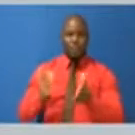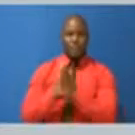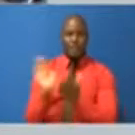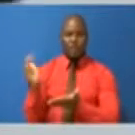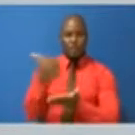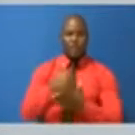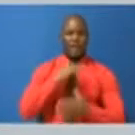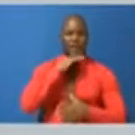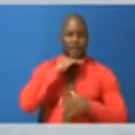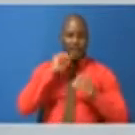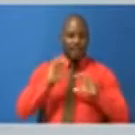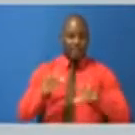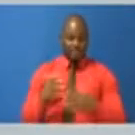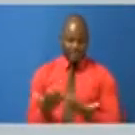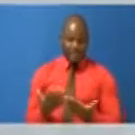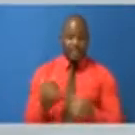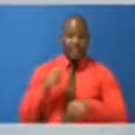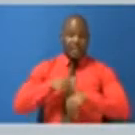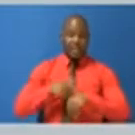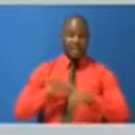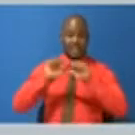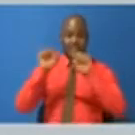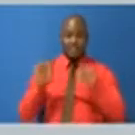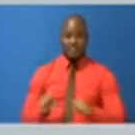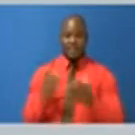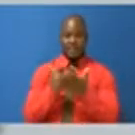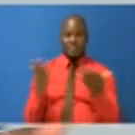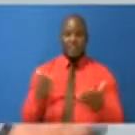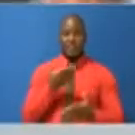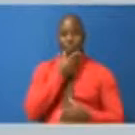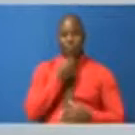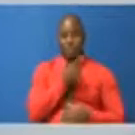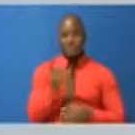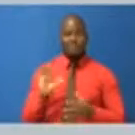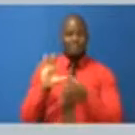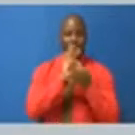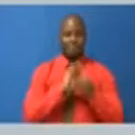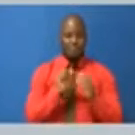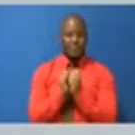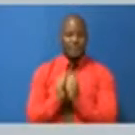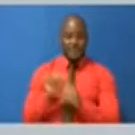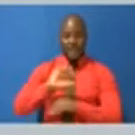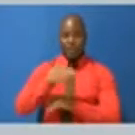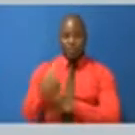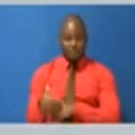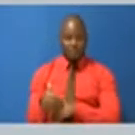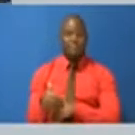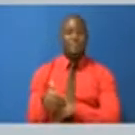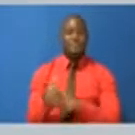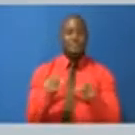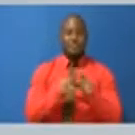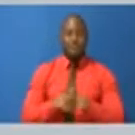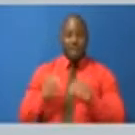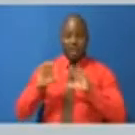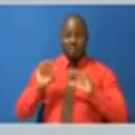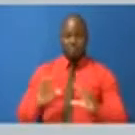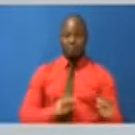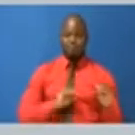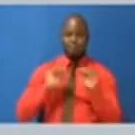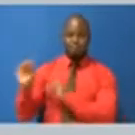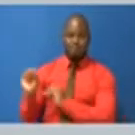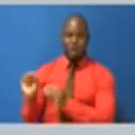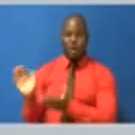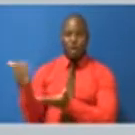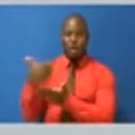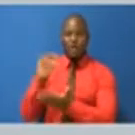garbage so that when the system is there these boys can be incorporated in the county and then the garbage can be taken to the